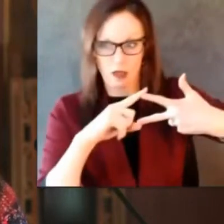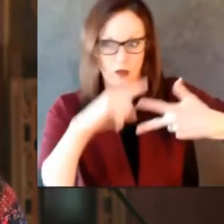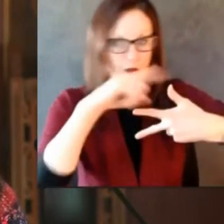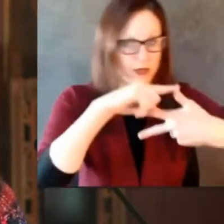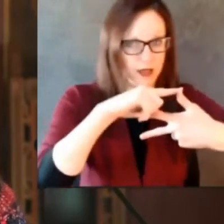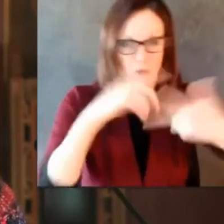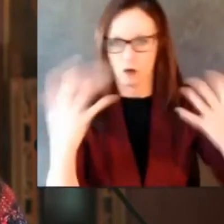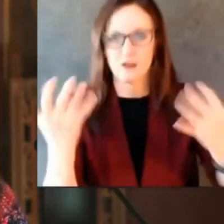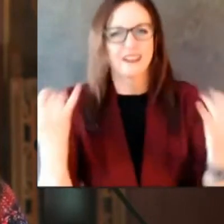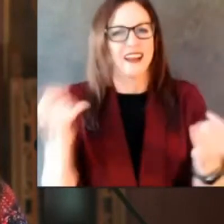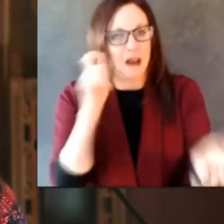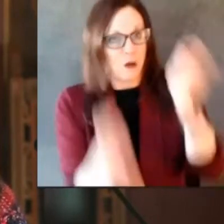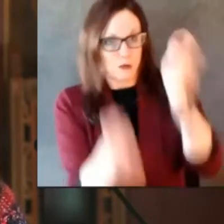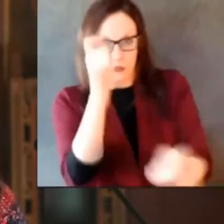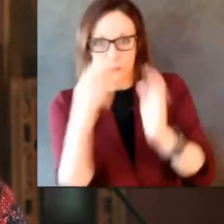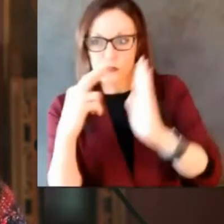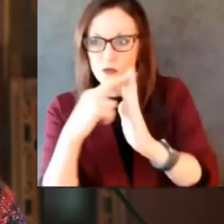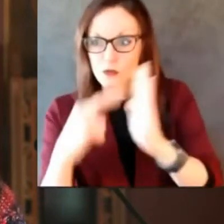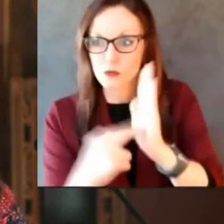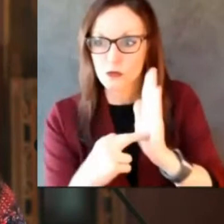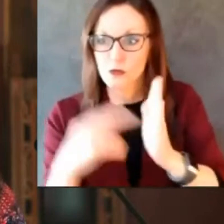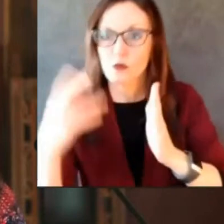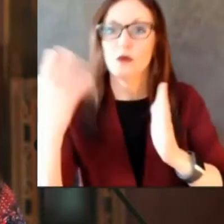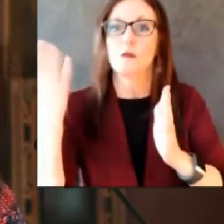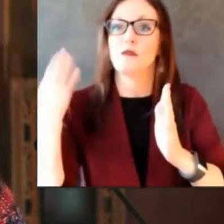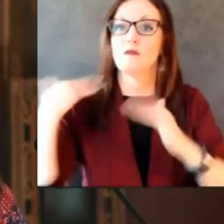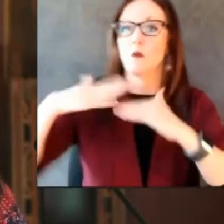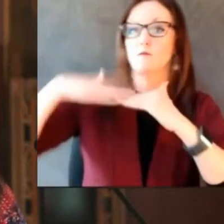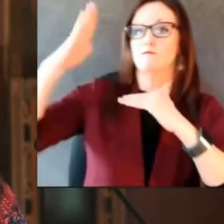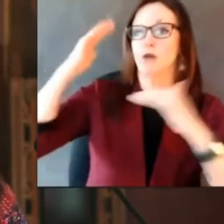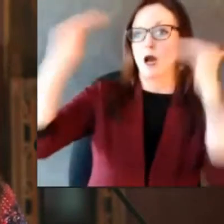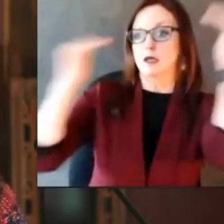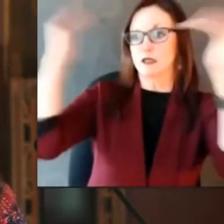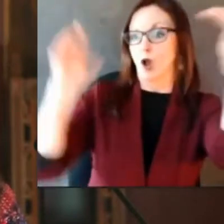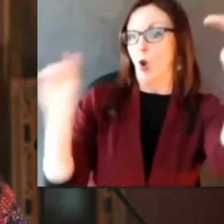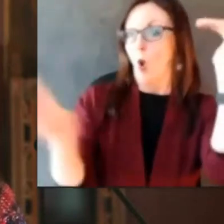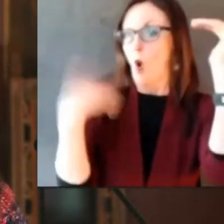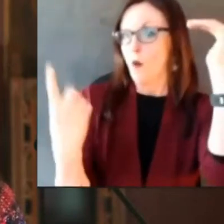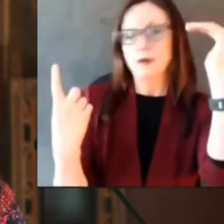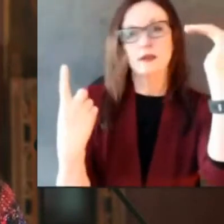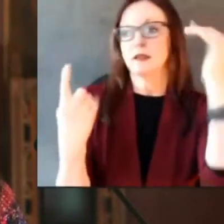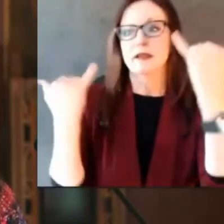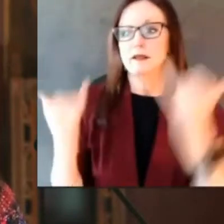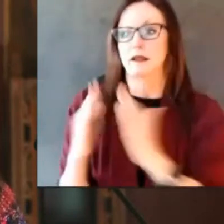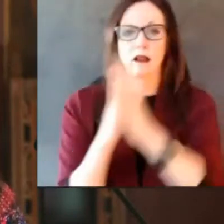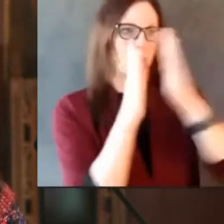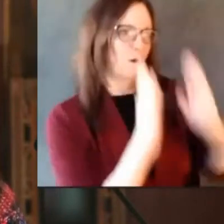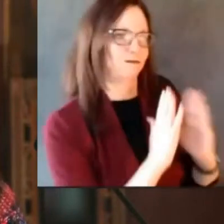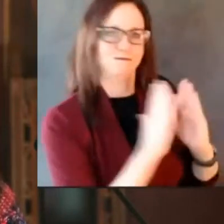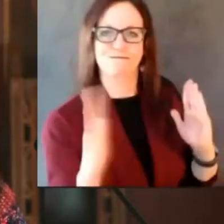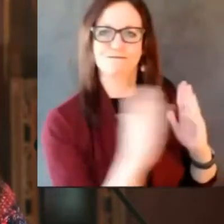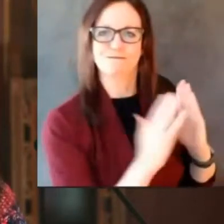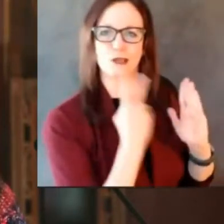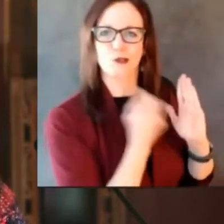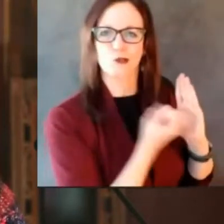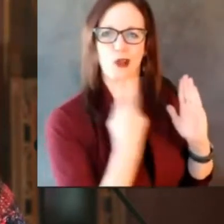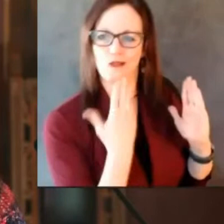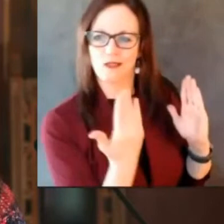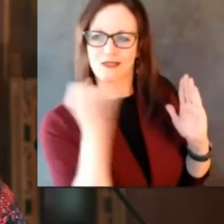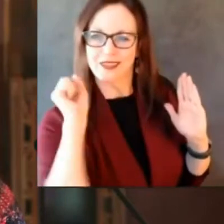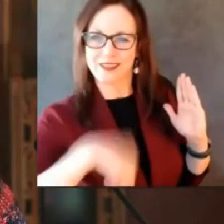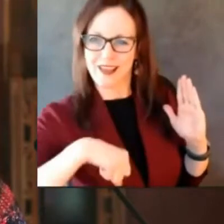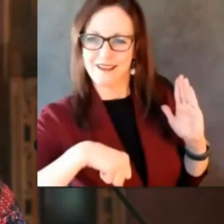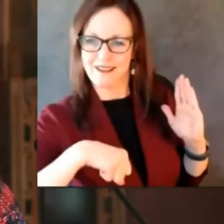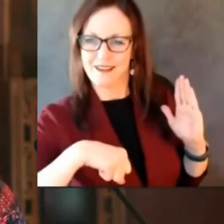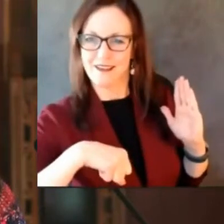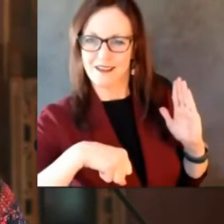guidelines contain additional clinical considerations that are unique to this new age group, we'll be ready to move forward as soon as